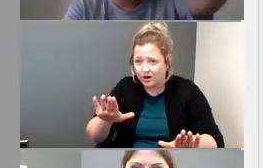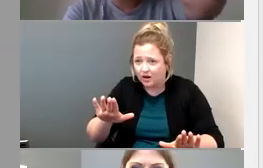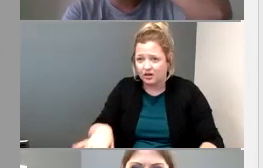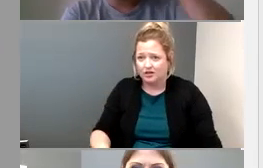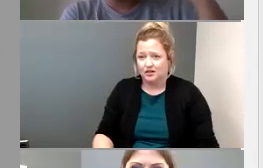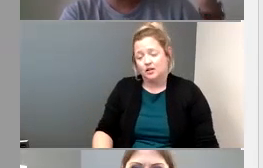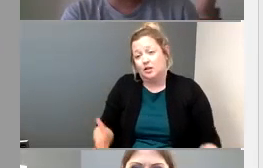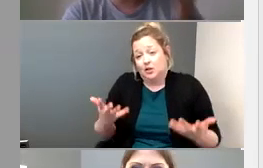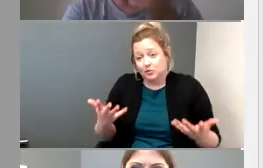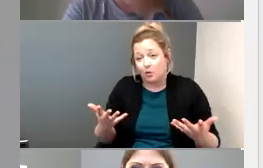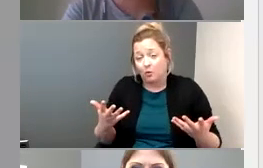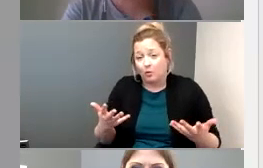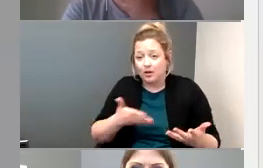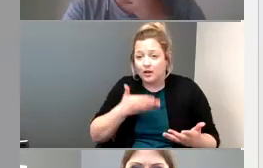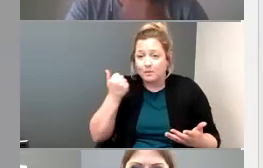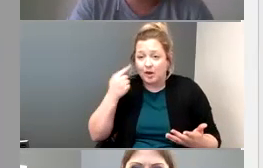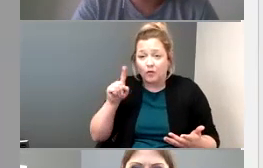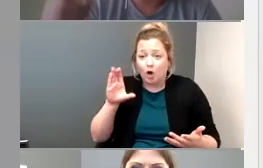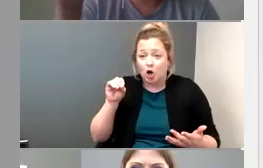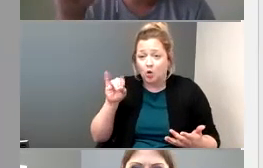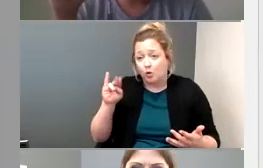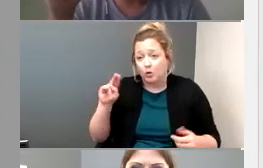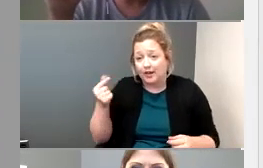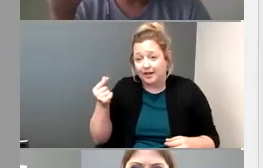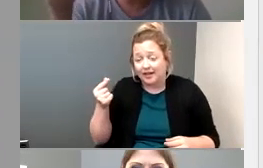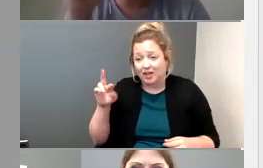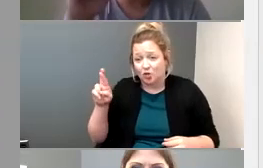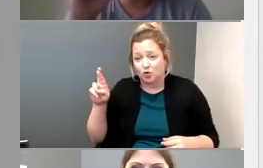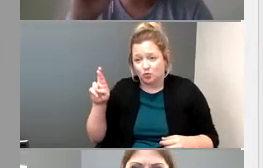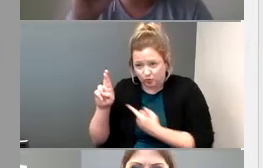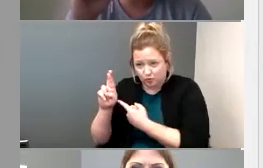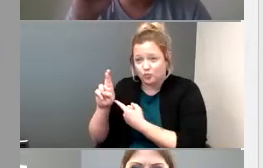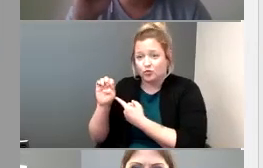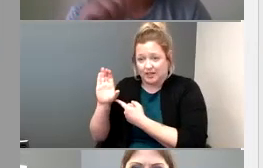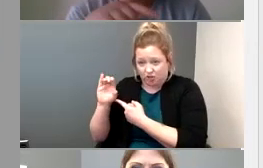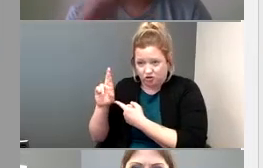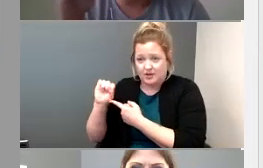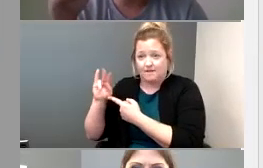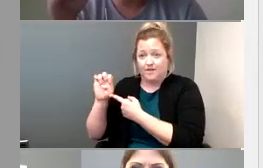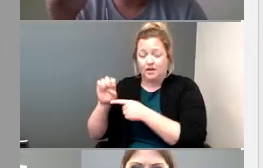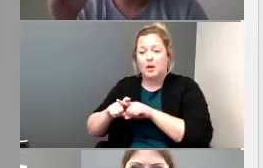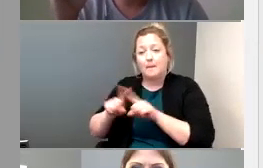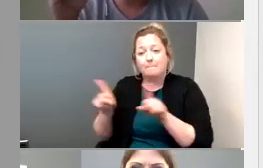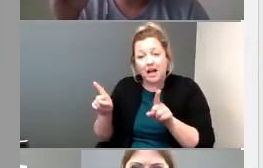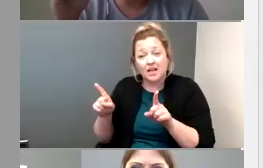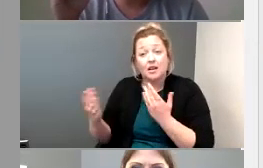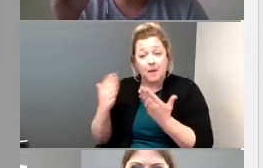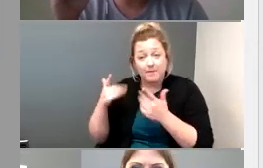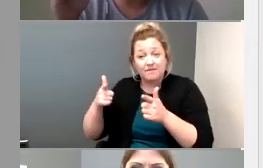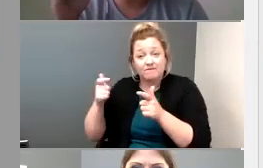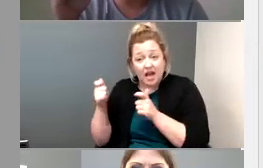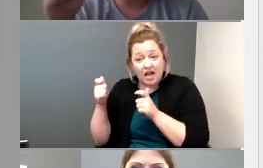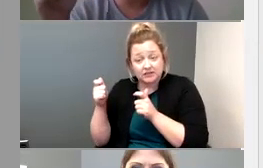better for coding, but again, remember that recursive solutions might be fast, but